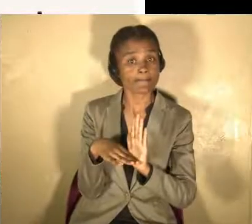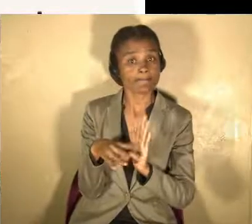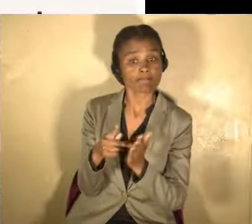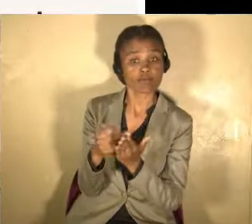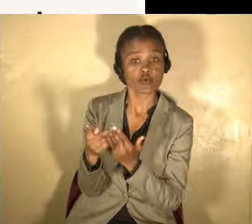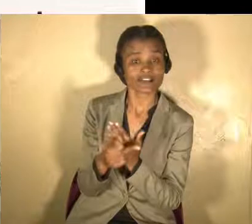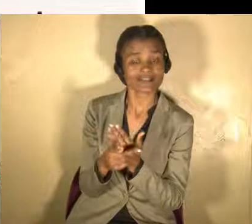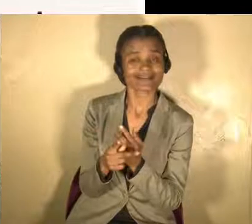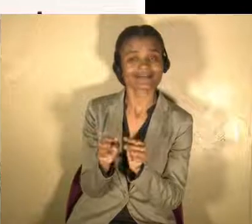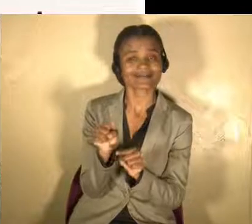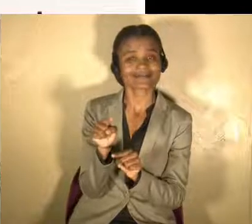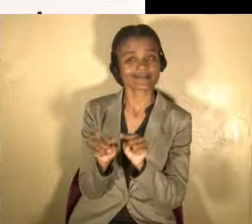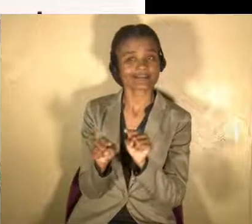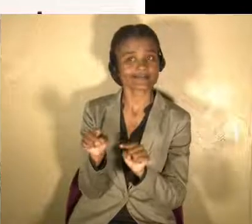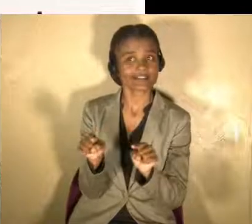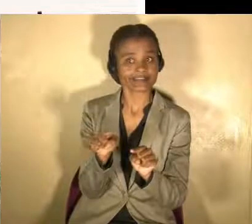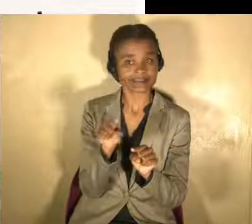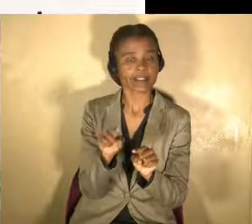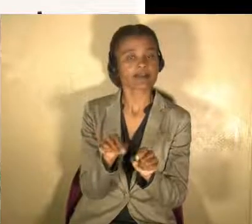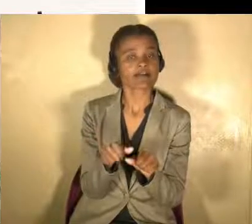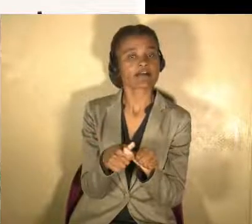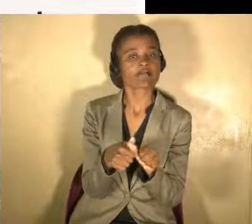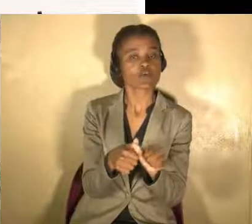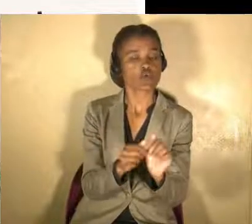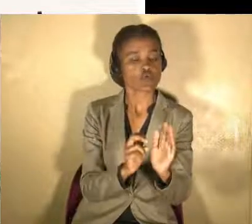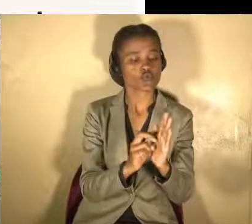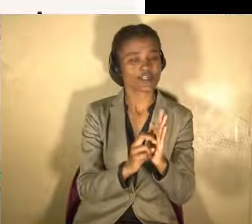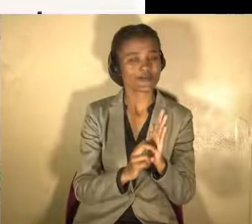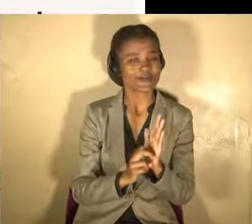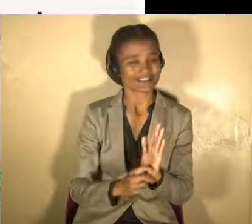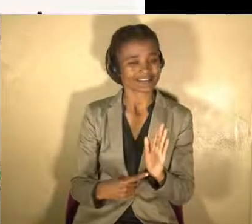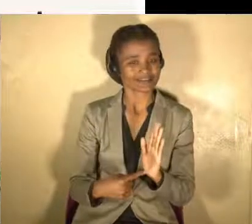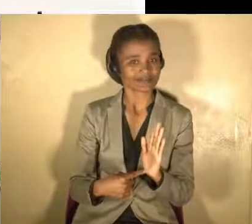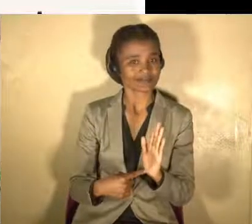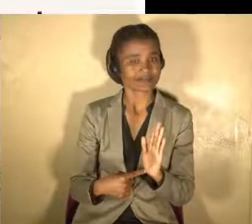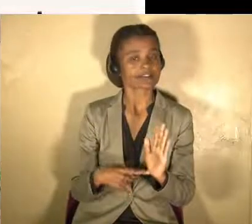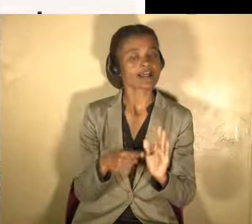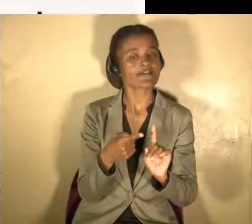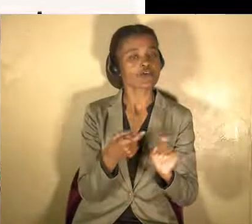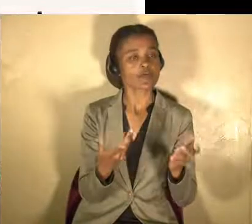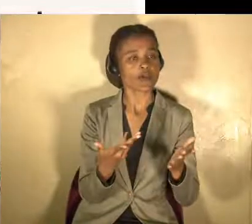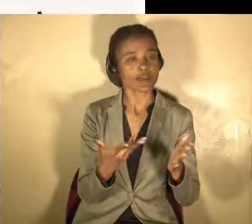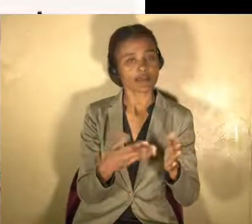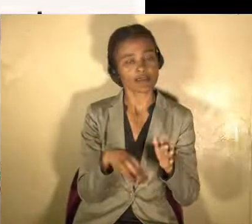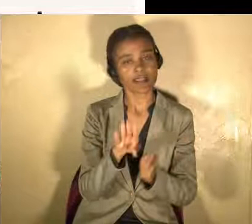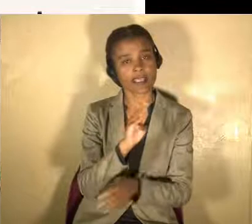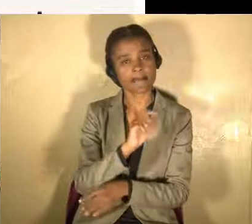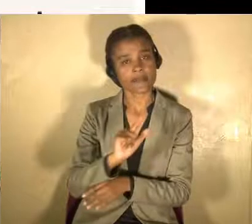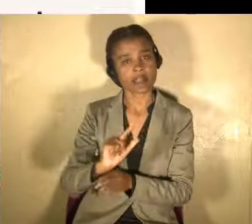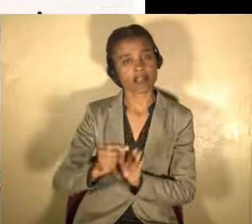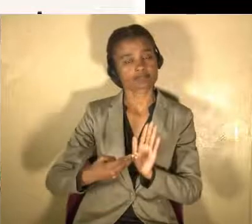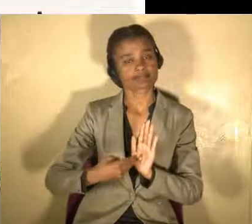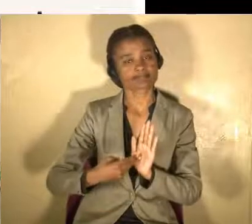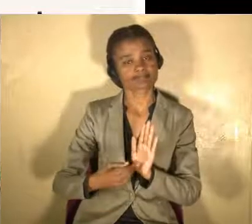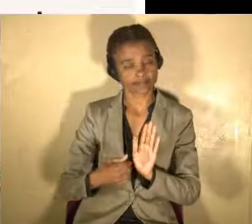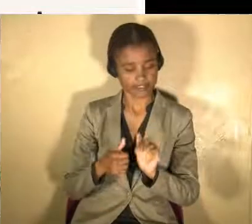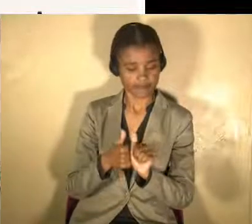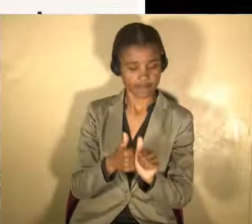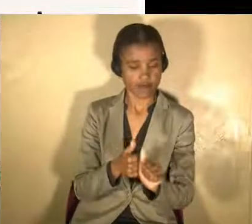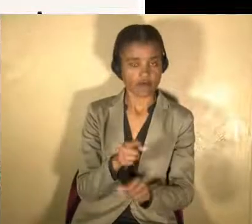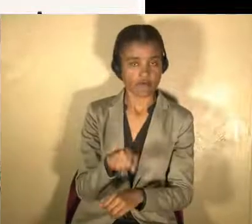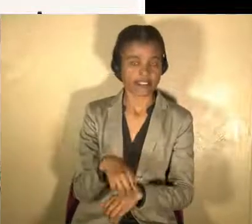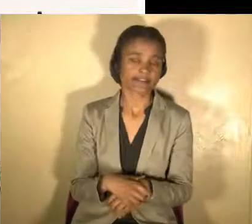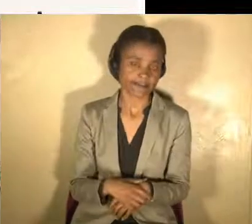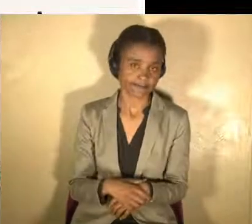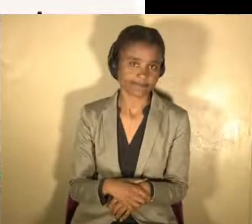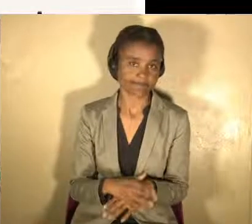the regulations that will accompany this bill. And then the amendment for Clause